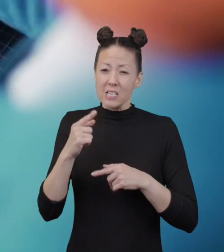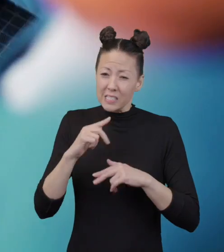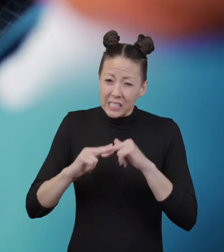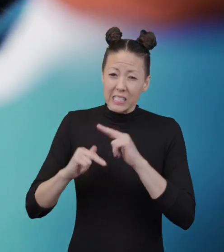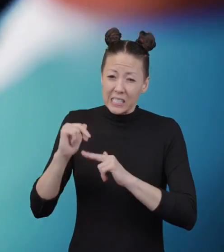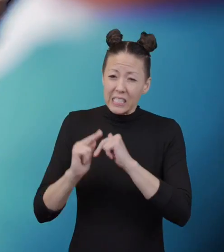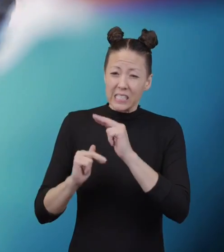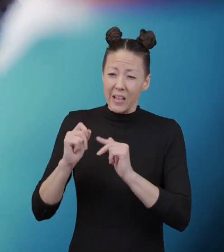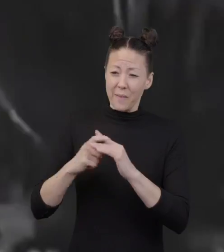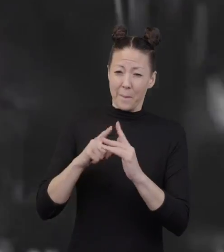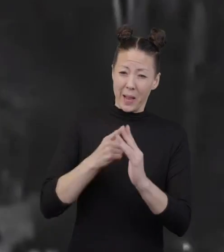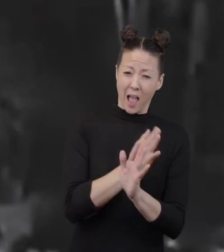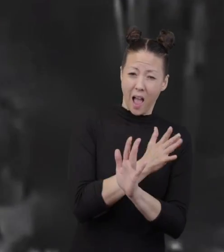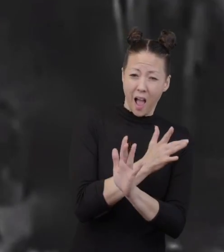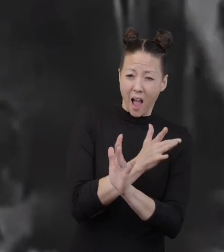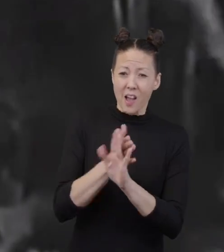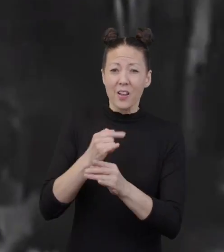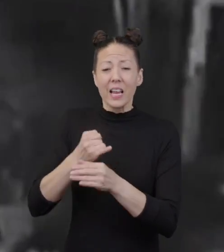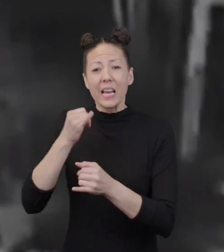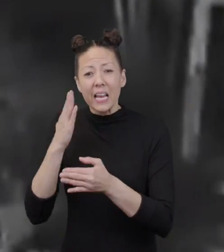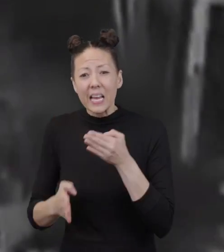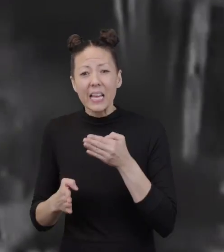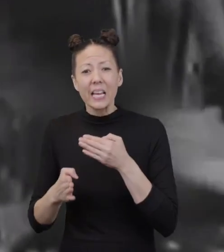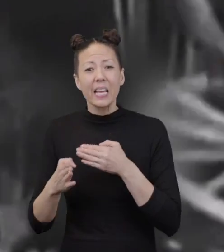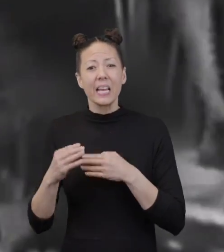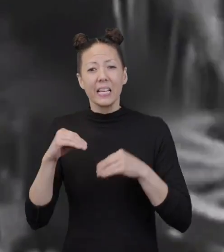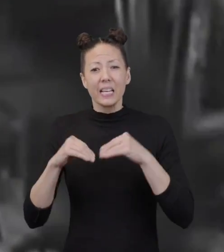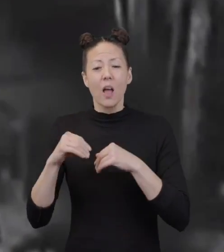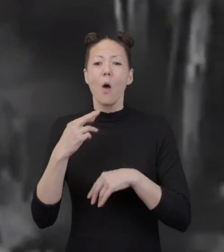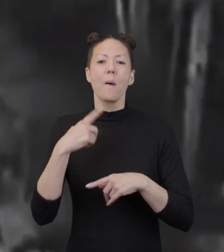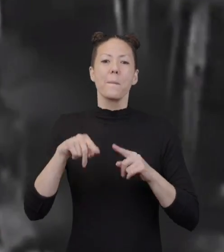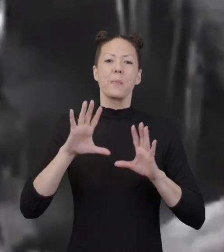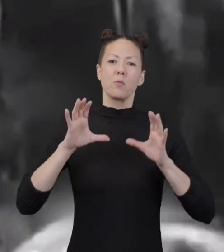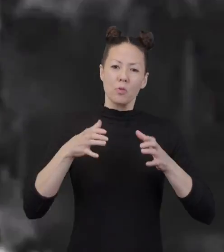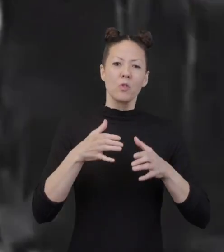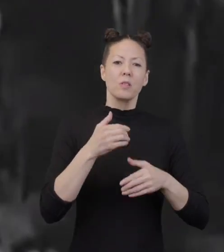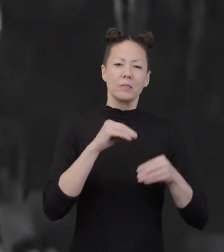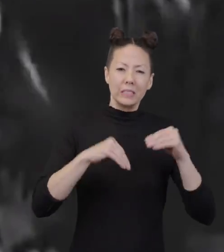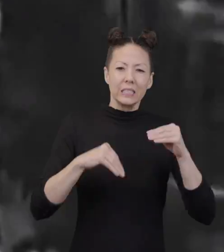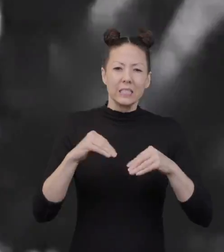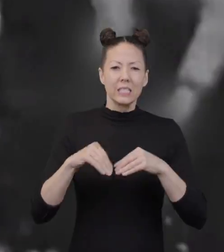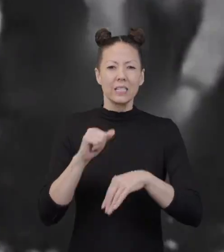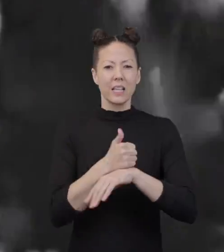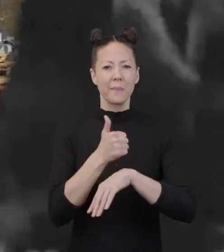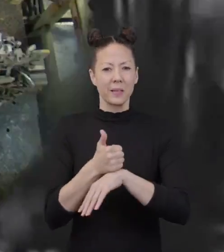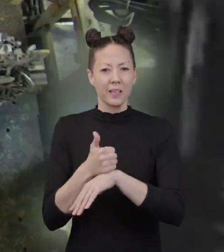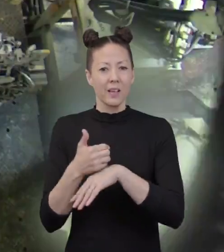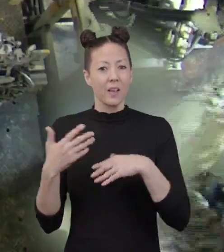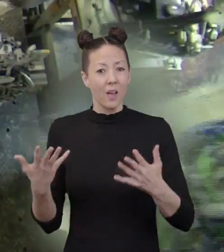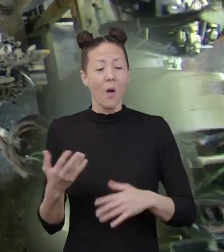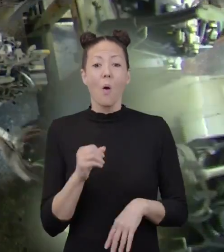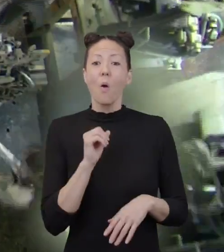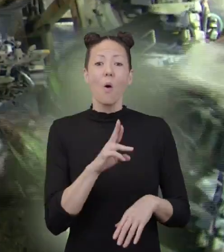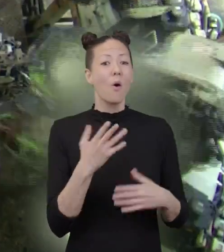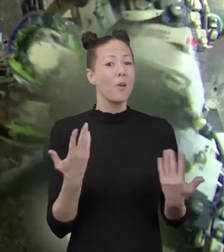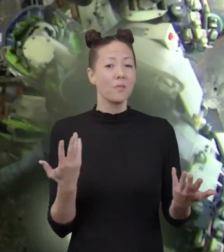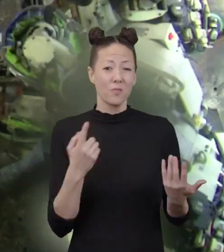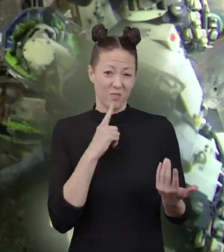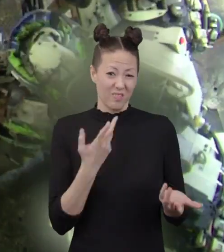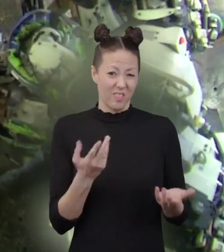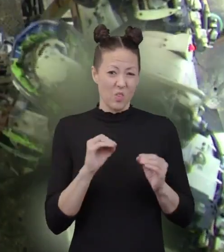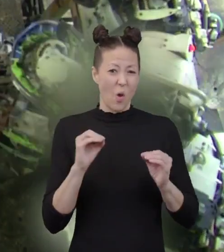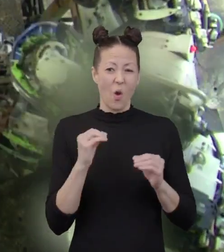from beginning to end, or one of the people on the assembly line who adds a part to it? Either way, there's no turning